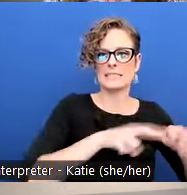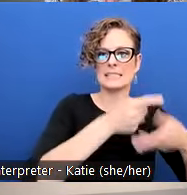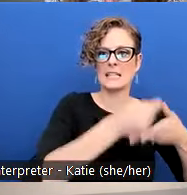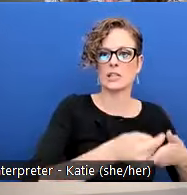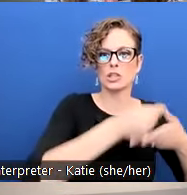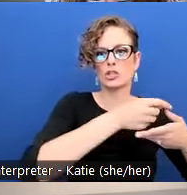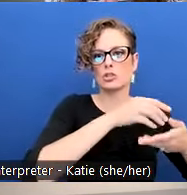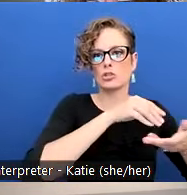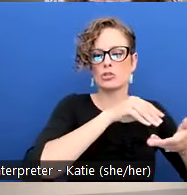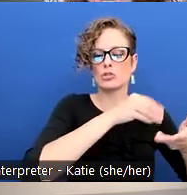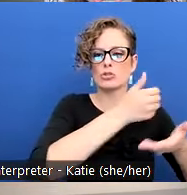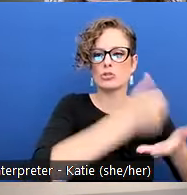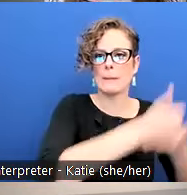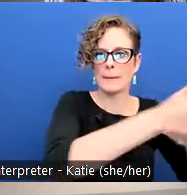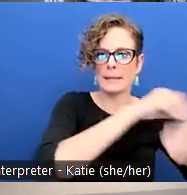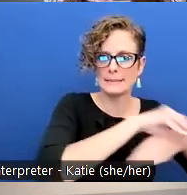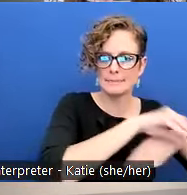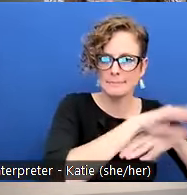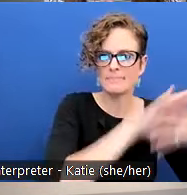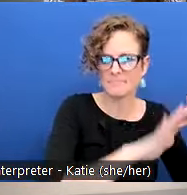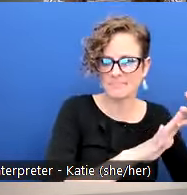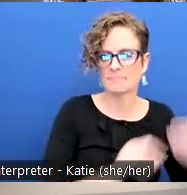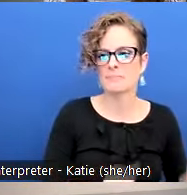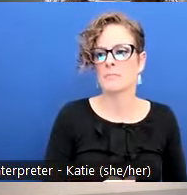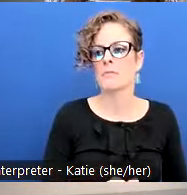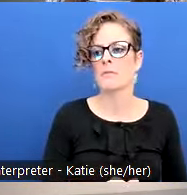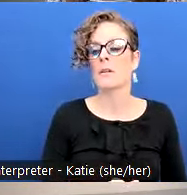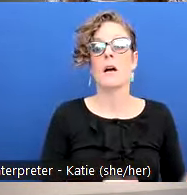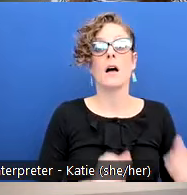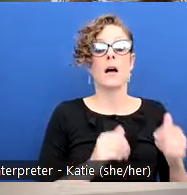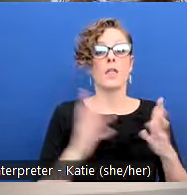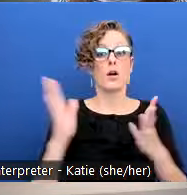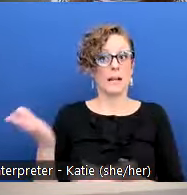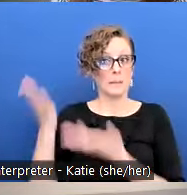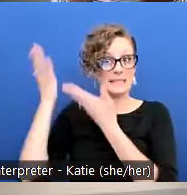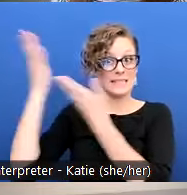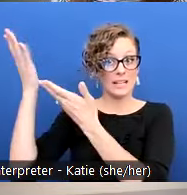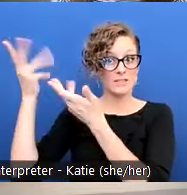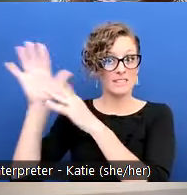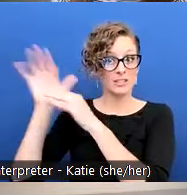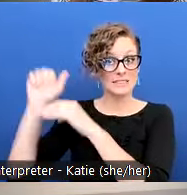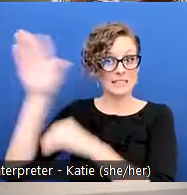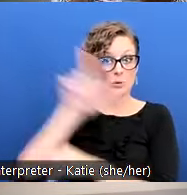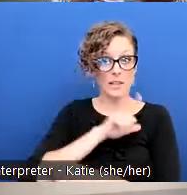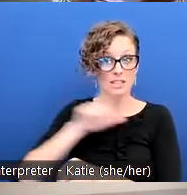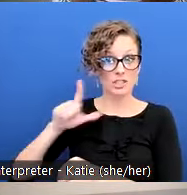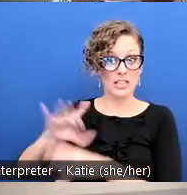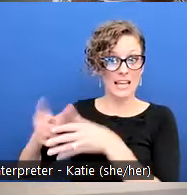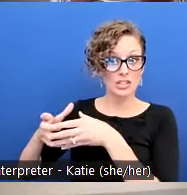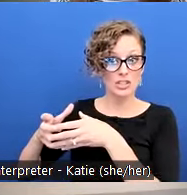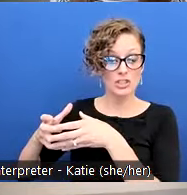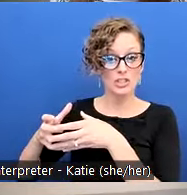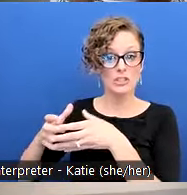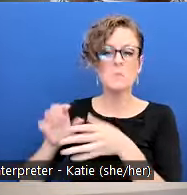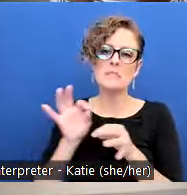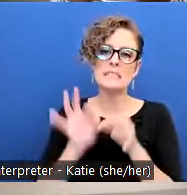So the recommendations that were sent to the legislature were pretty